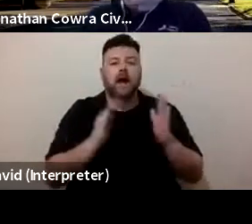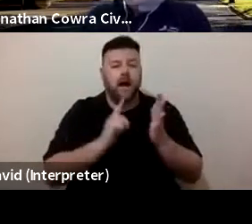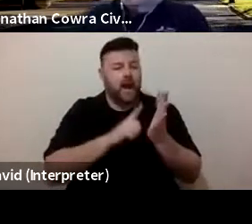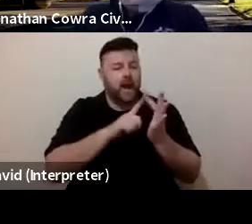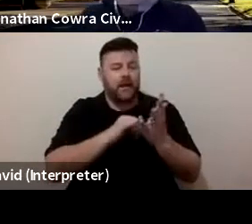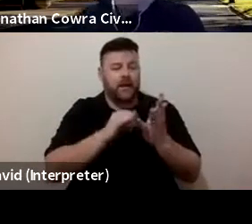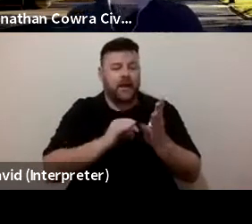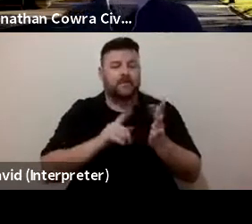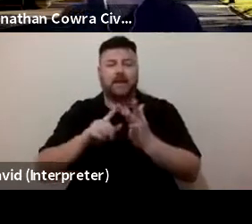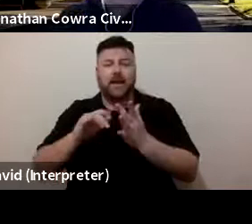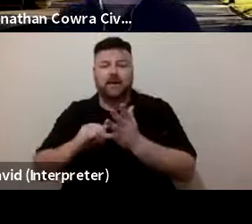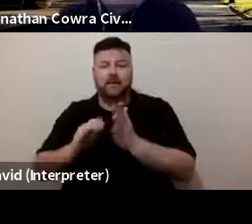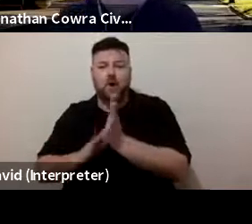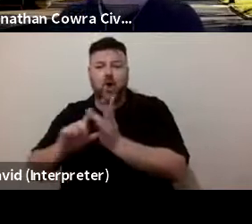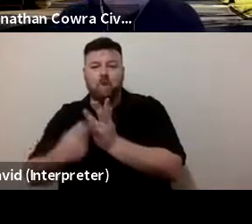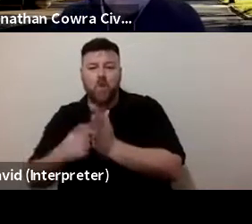the most helpful